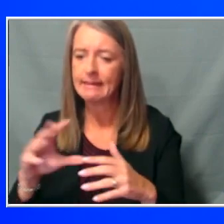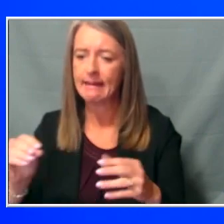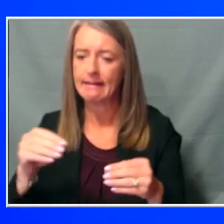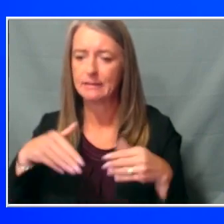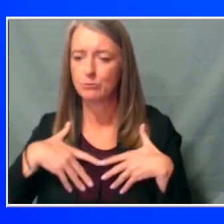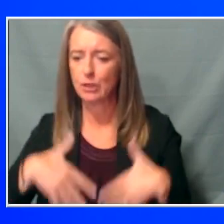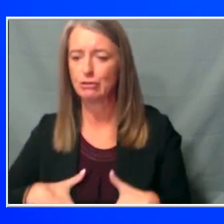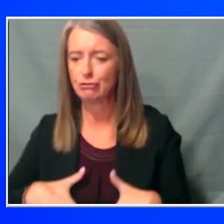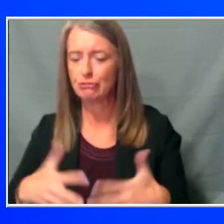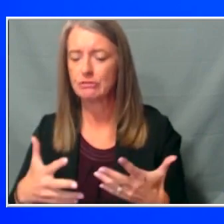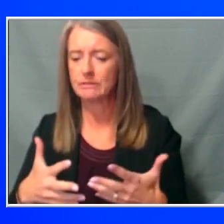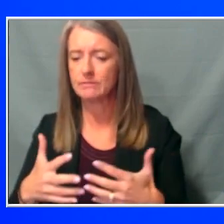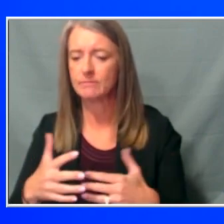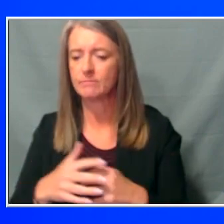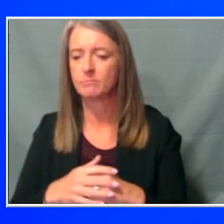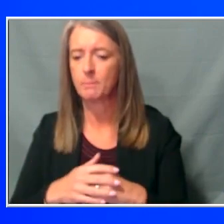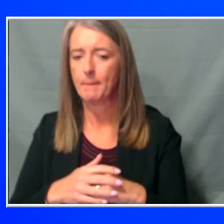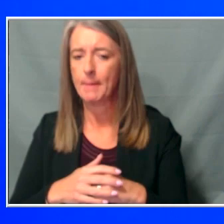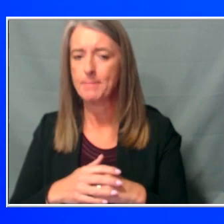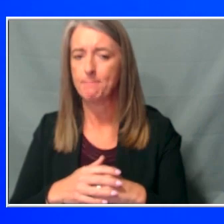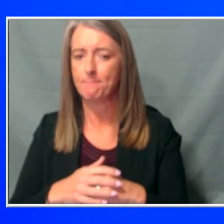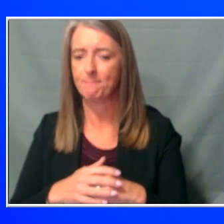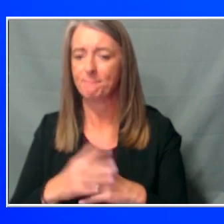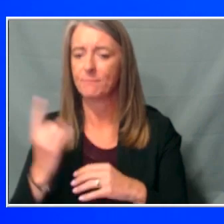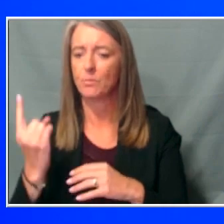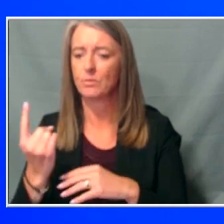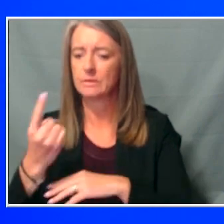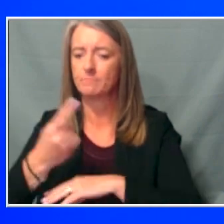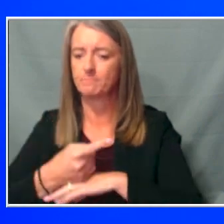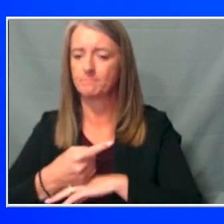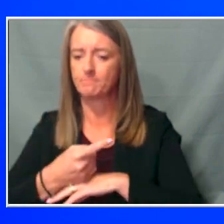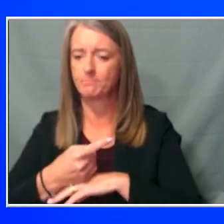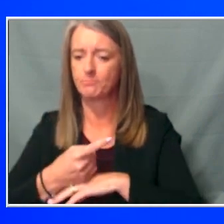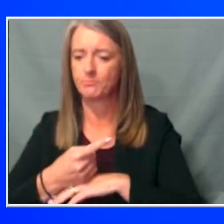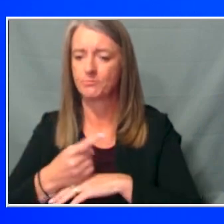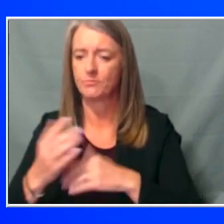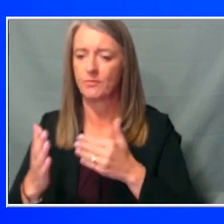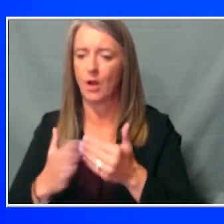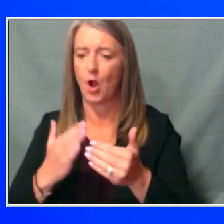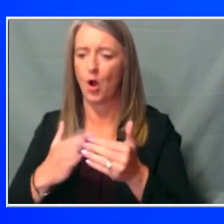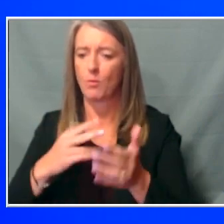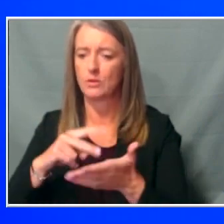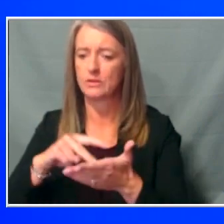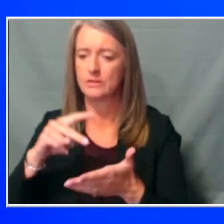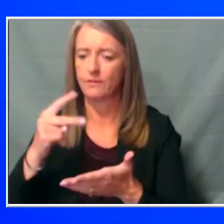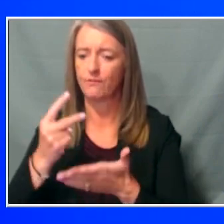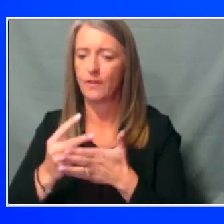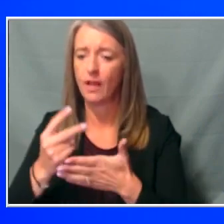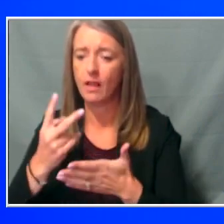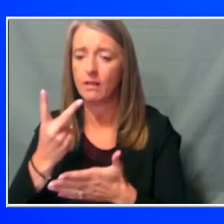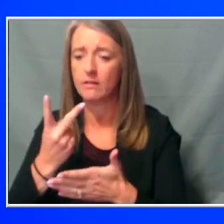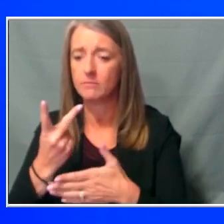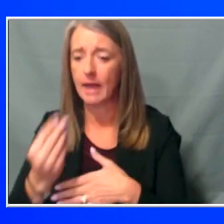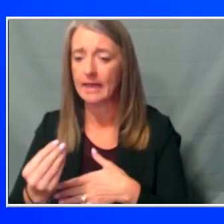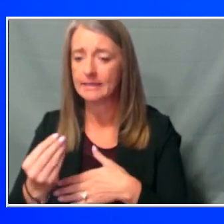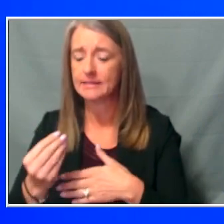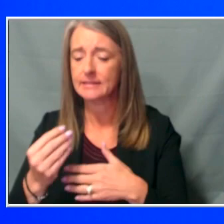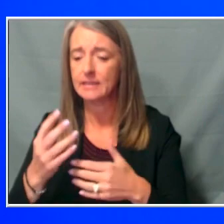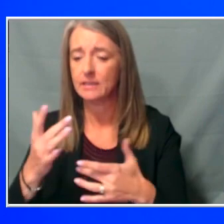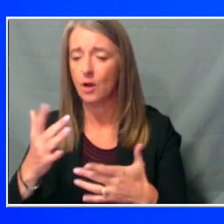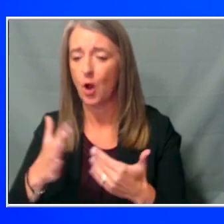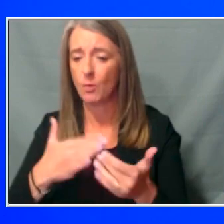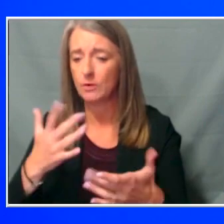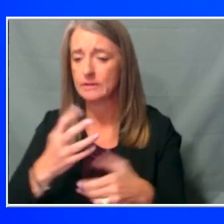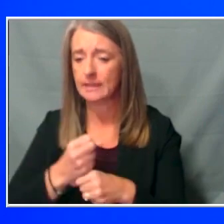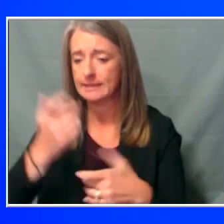depression. And one day I almost collapsed. I almost got sick. It was really scary.